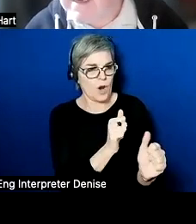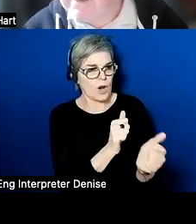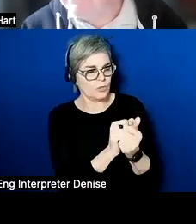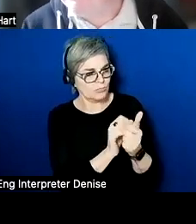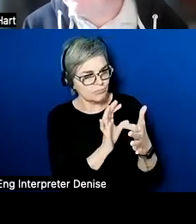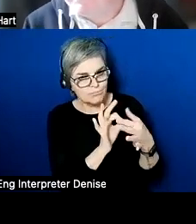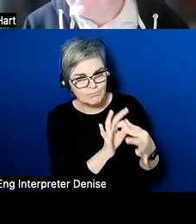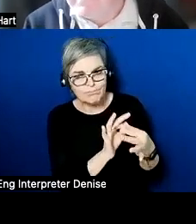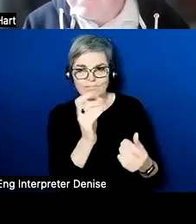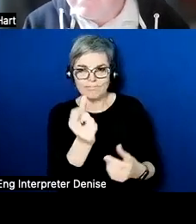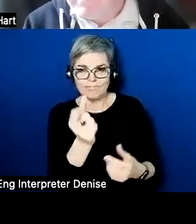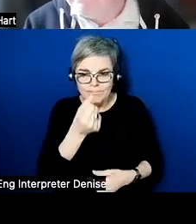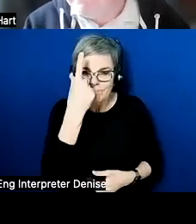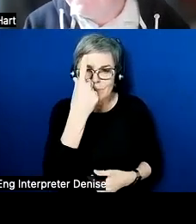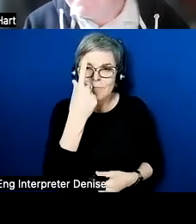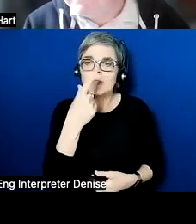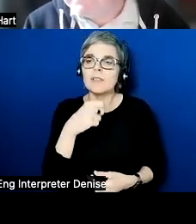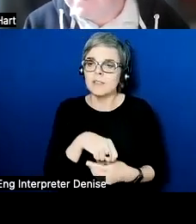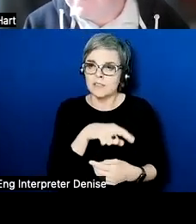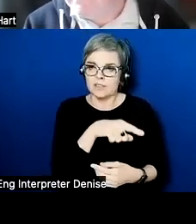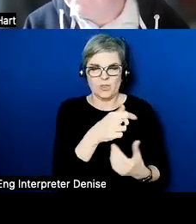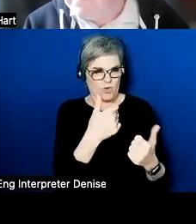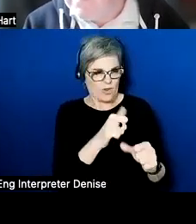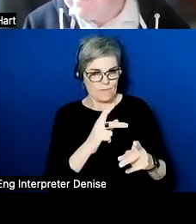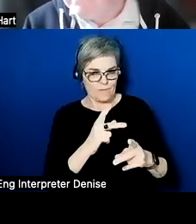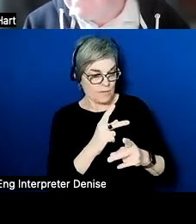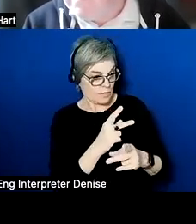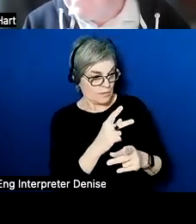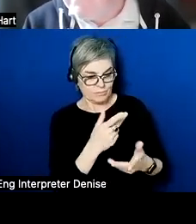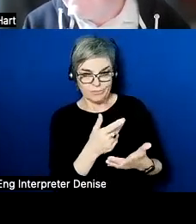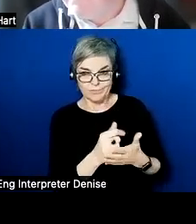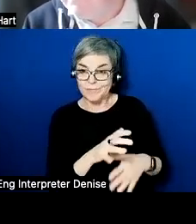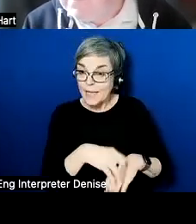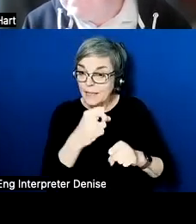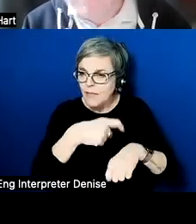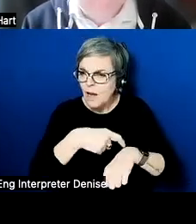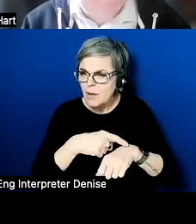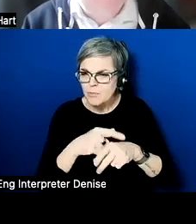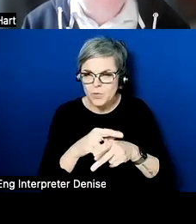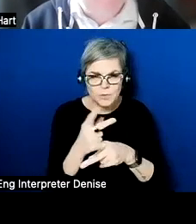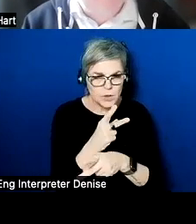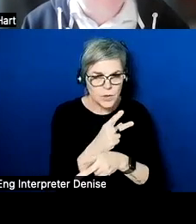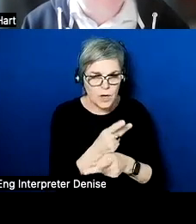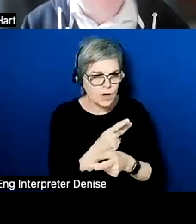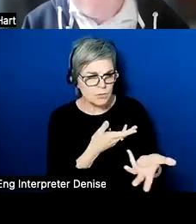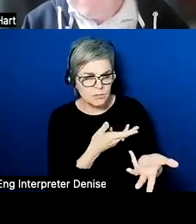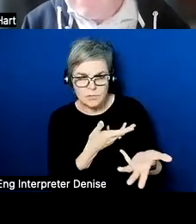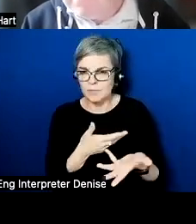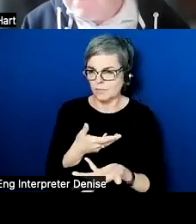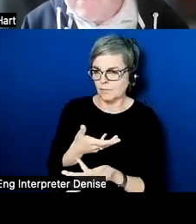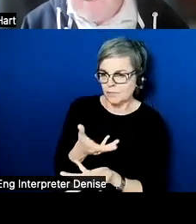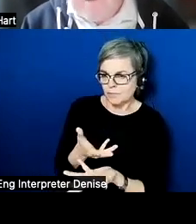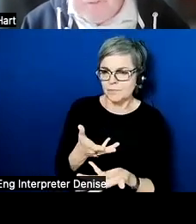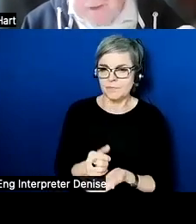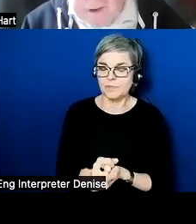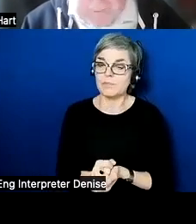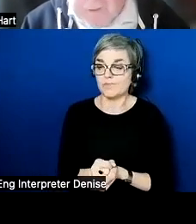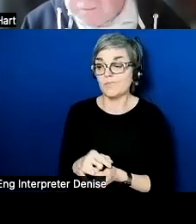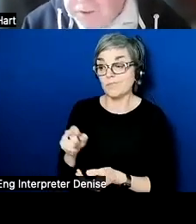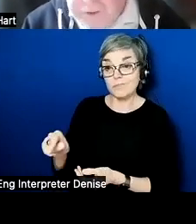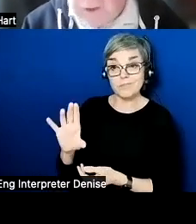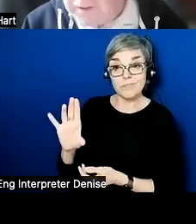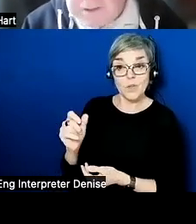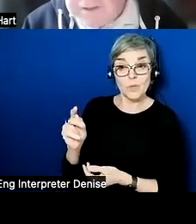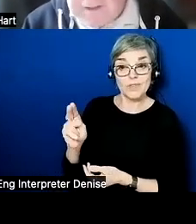the time to figure things out. And for me, Christine, that gets to the real nub